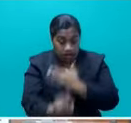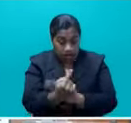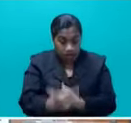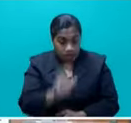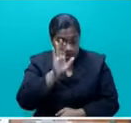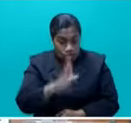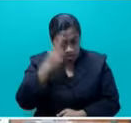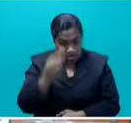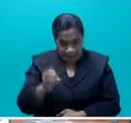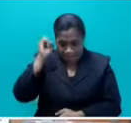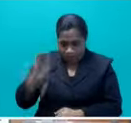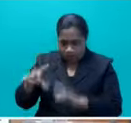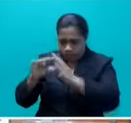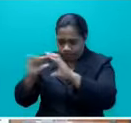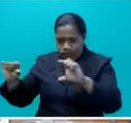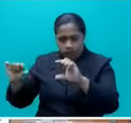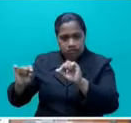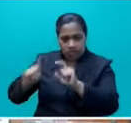in a register.